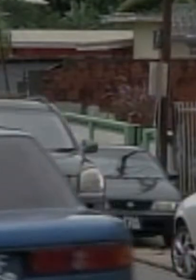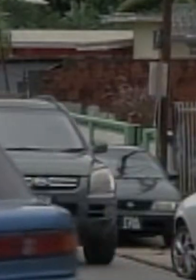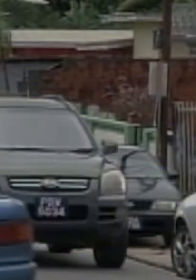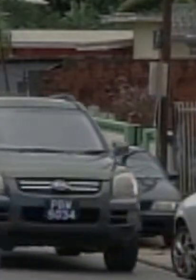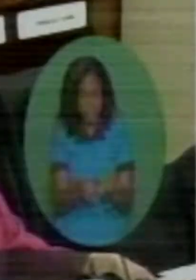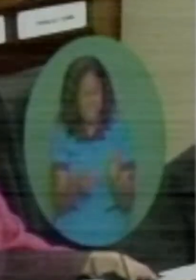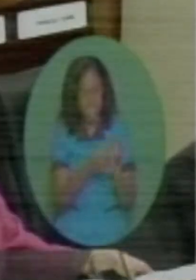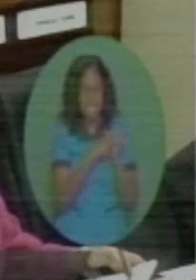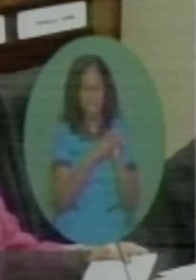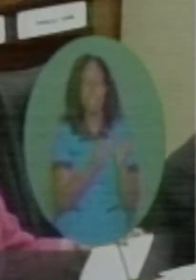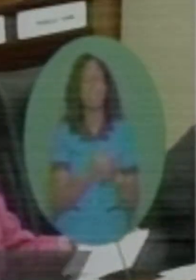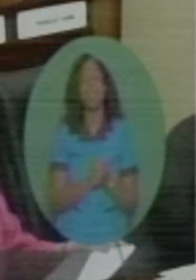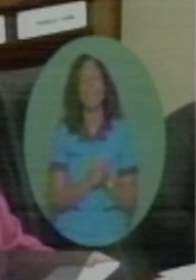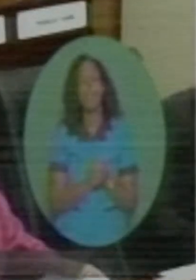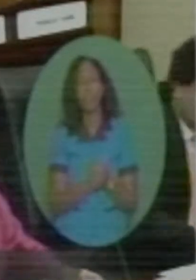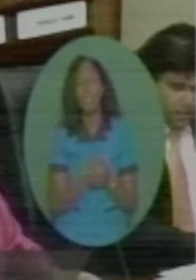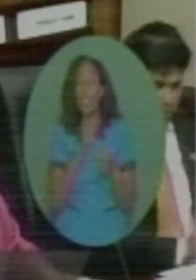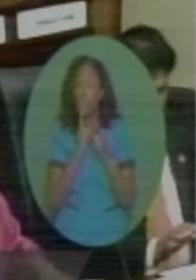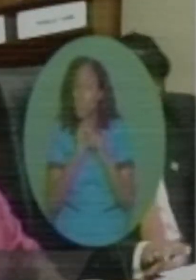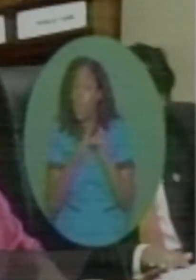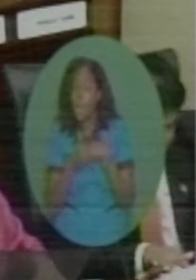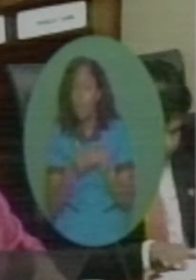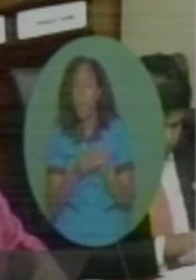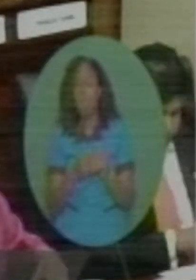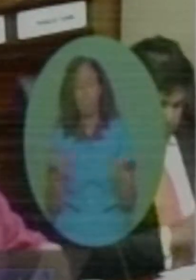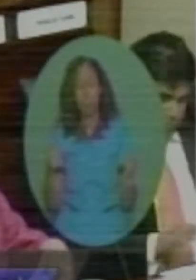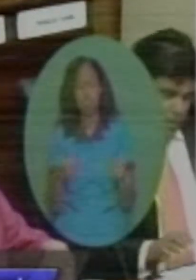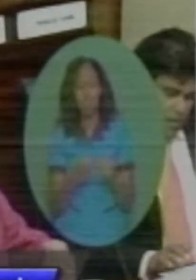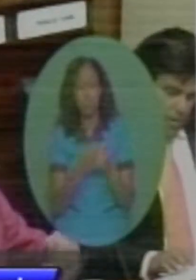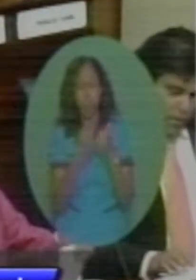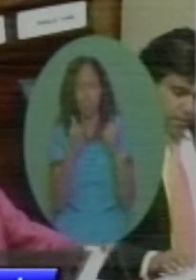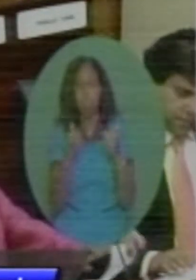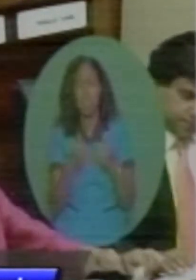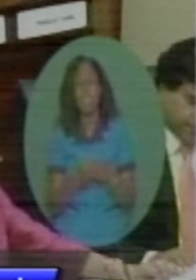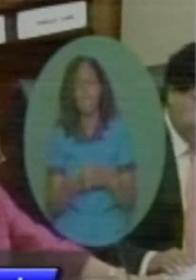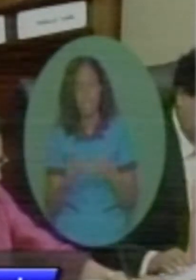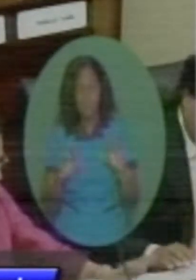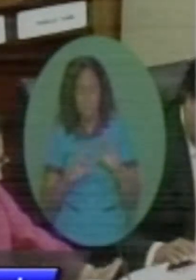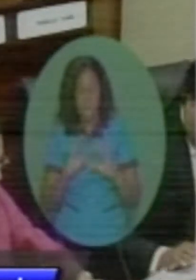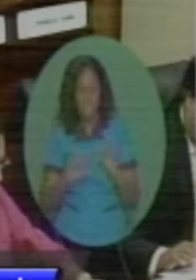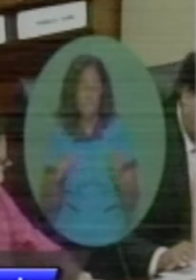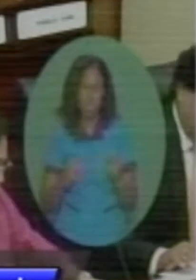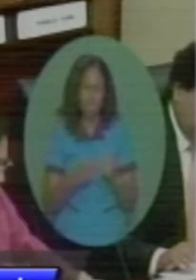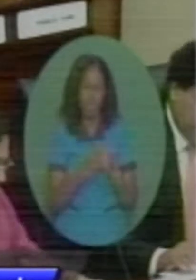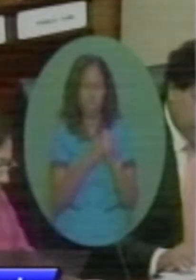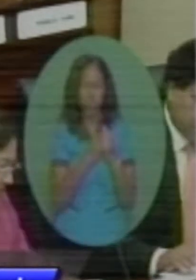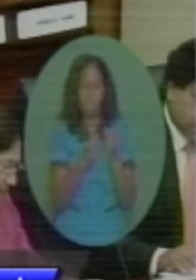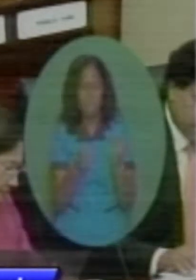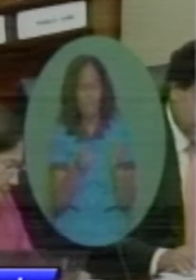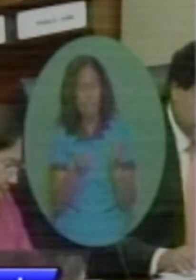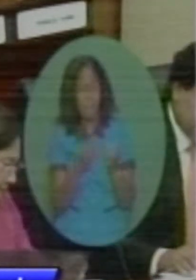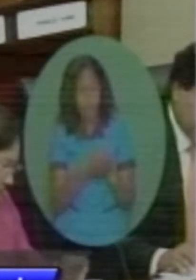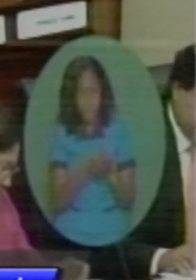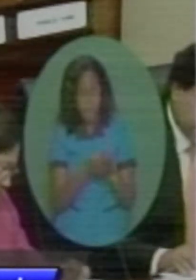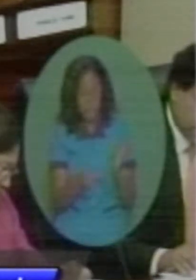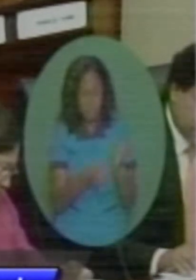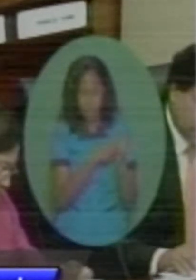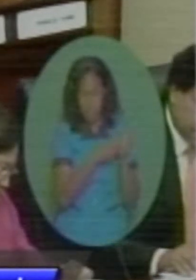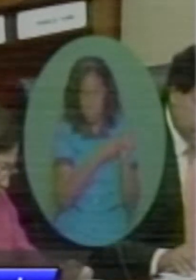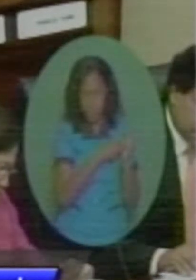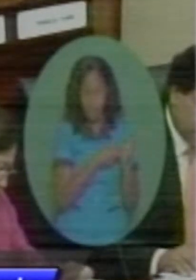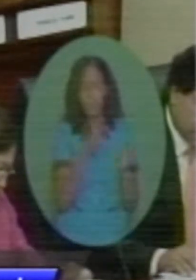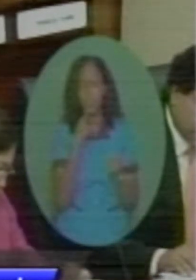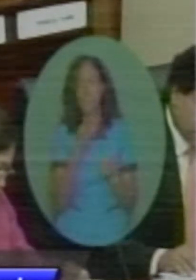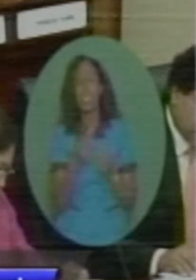car accidents. I propose, with effect from January 1, 2014, to establish by legislation a Motor